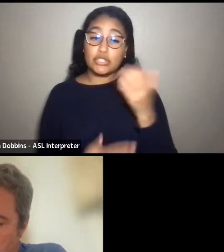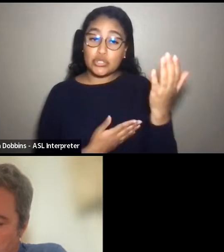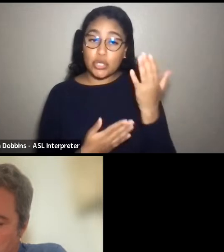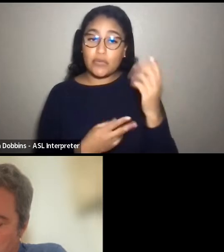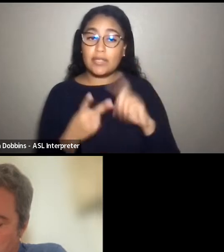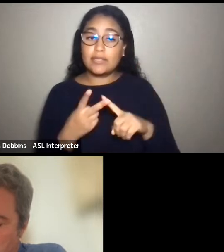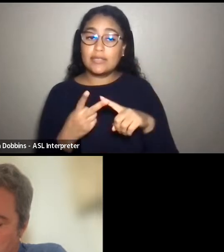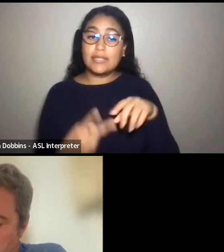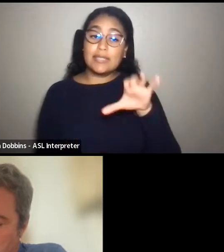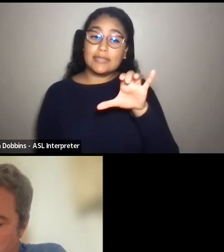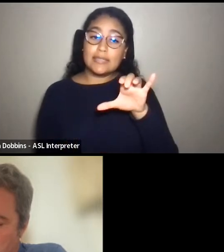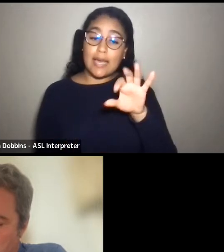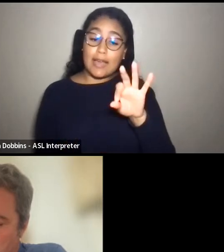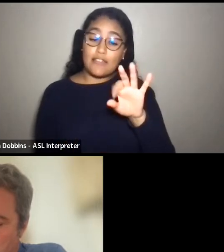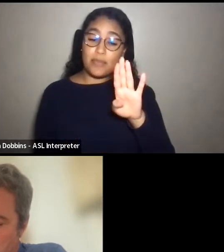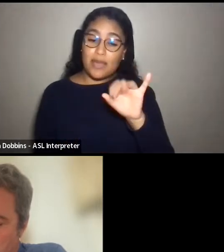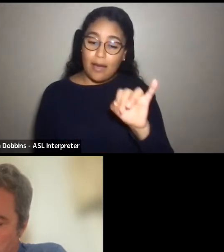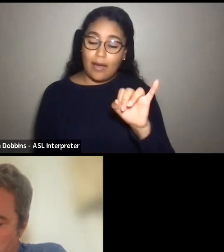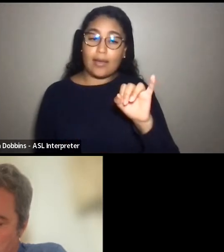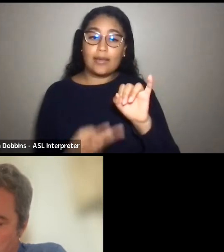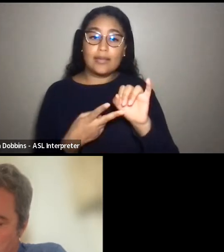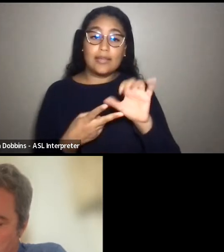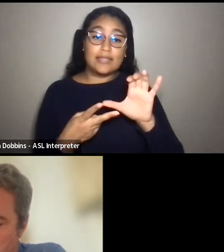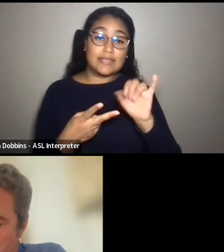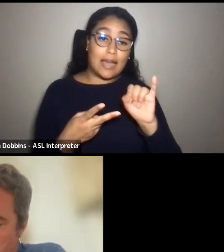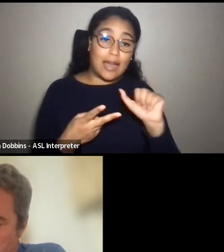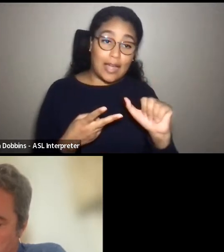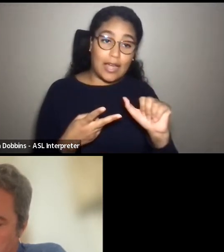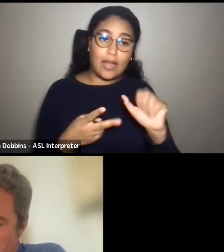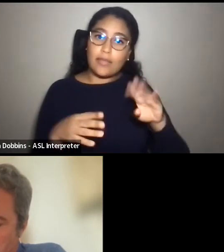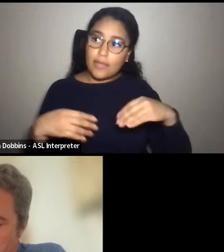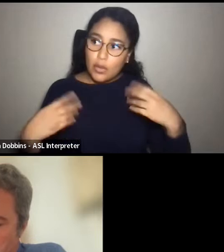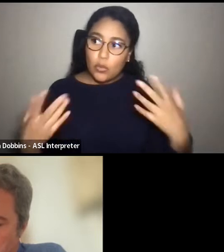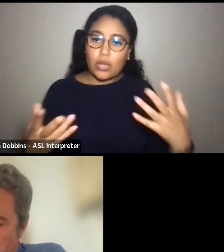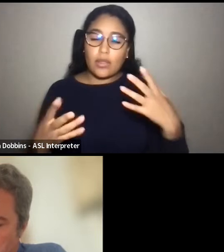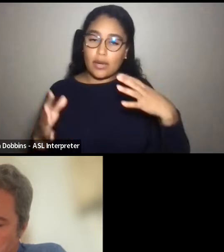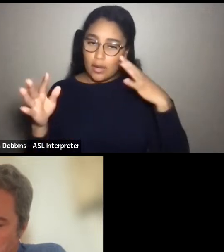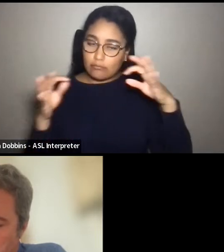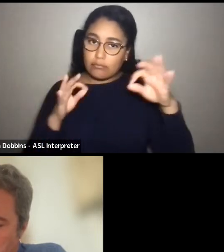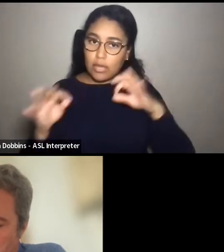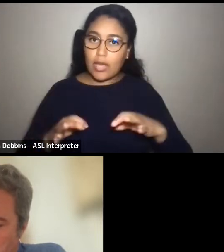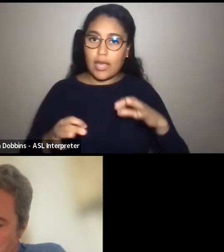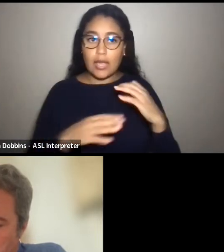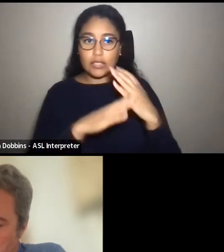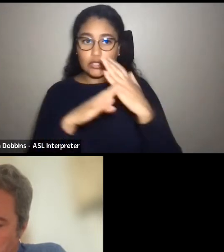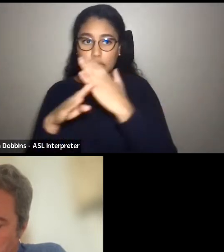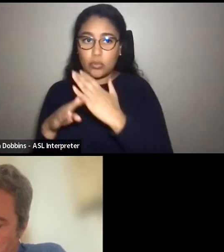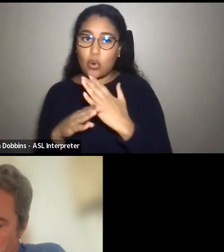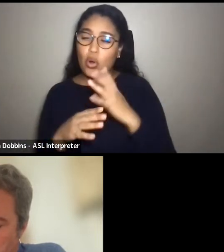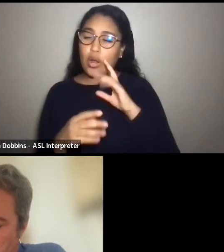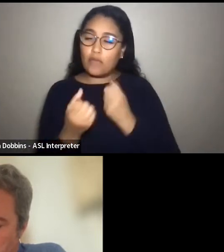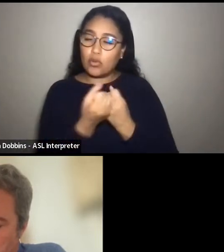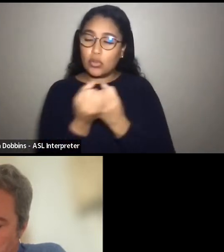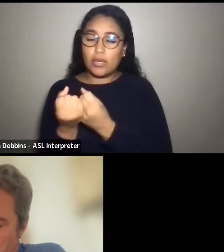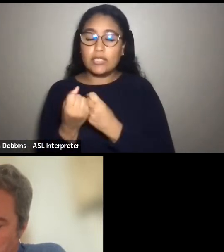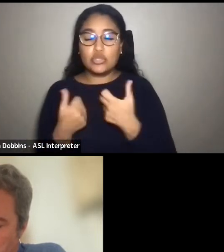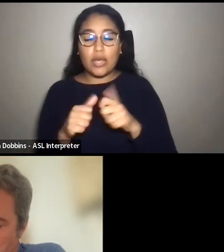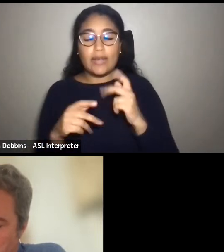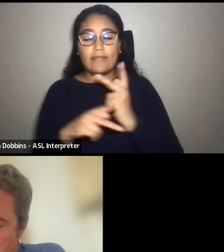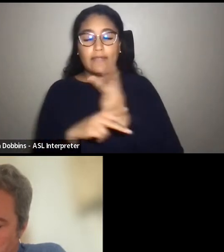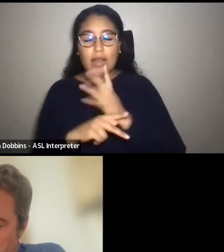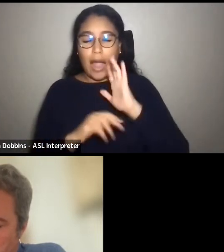the CIA. They were briefing us on the state of the safety of the Jewish community in the US and abroad, providing guidance for keeping our community